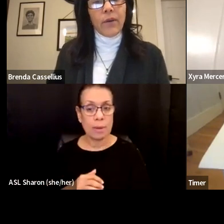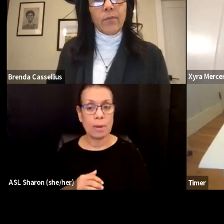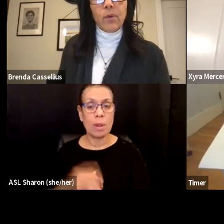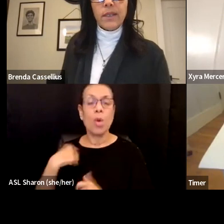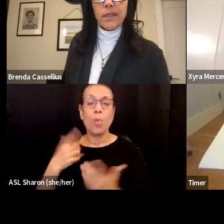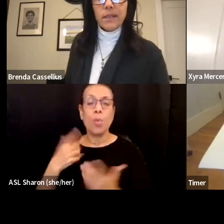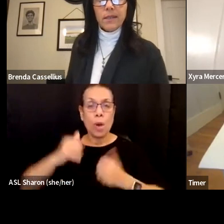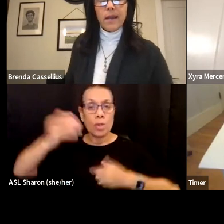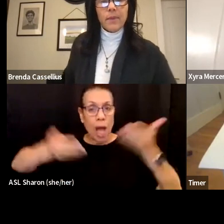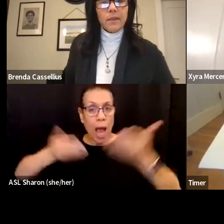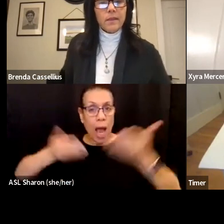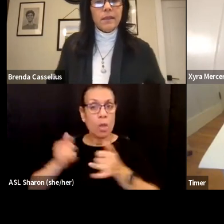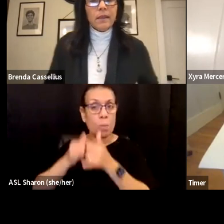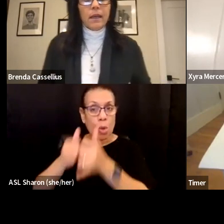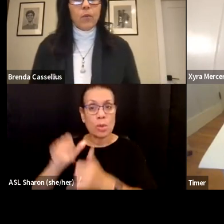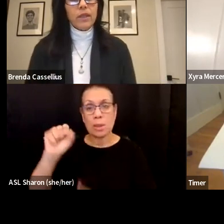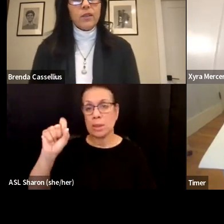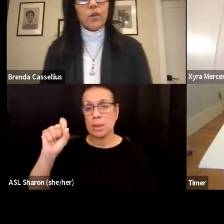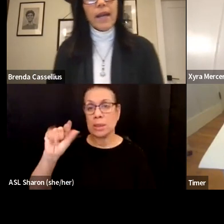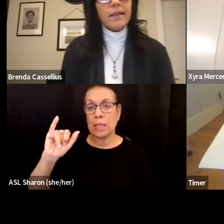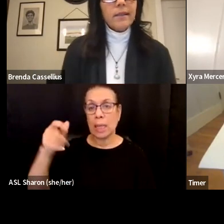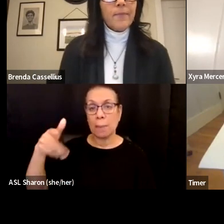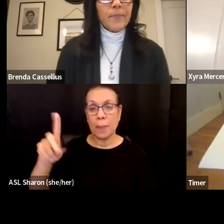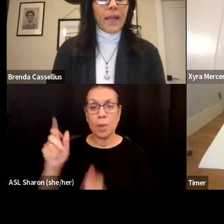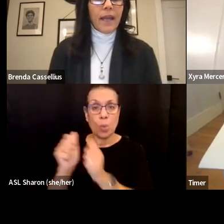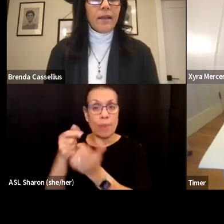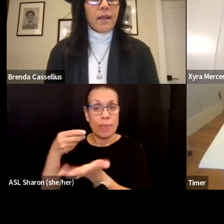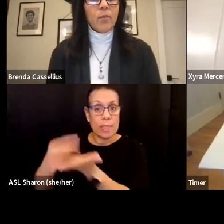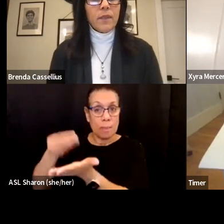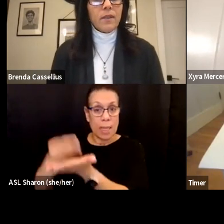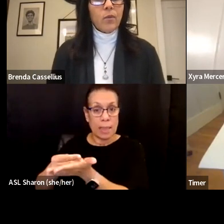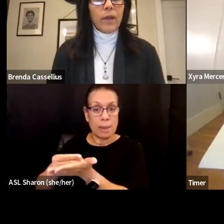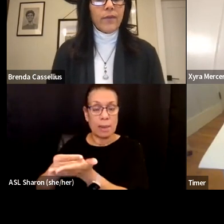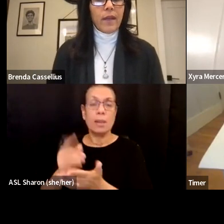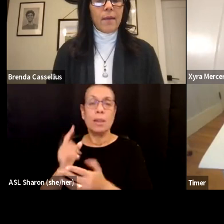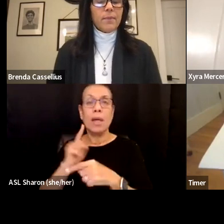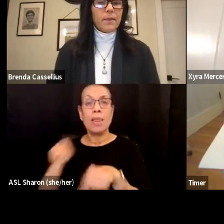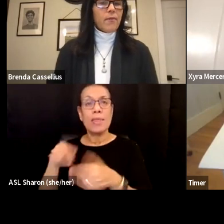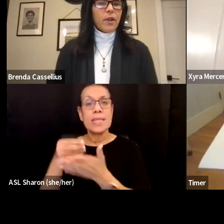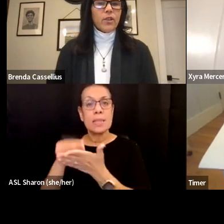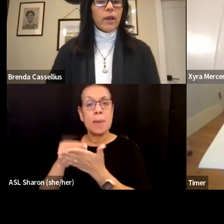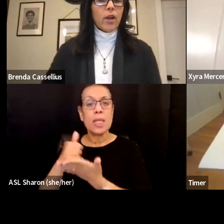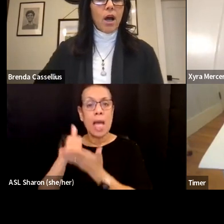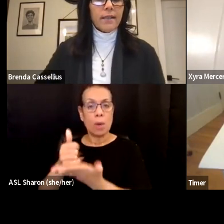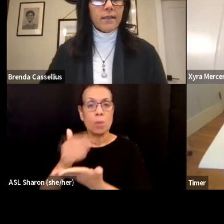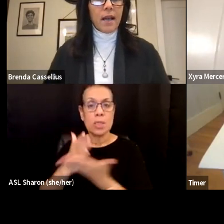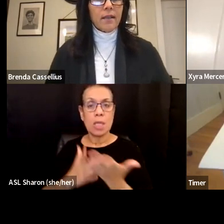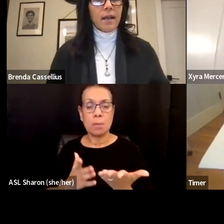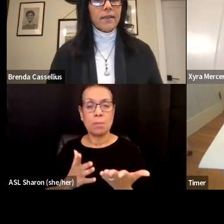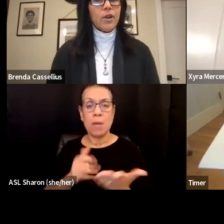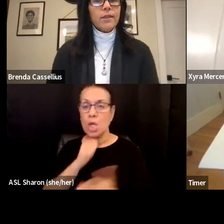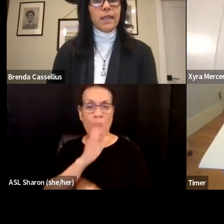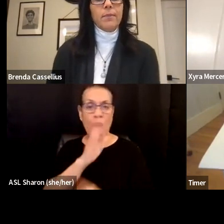do hiring bonuses and stipends with this grant and it helps us with some of our indirect costs